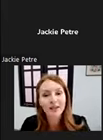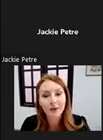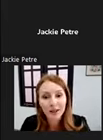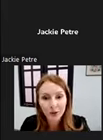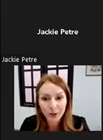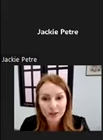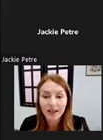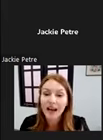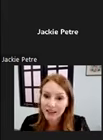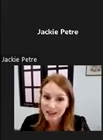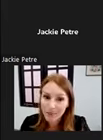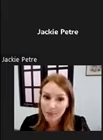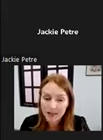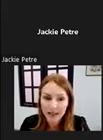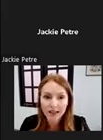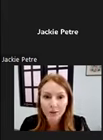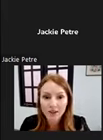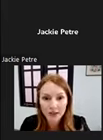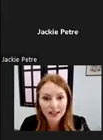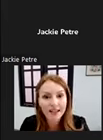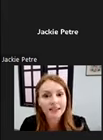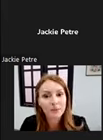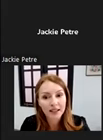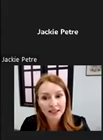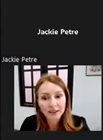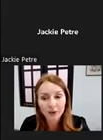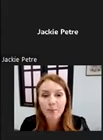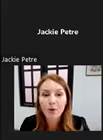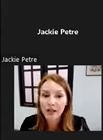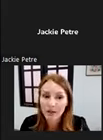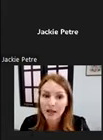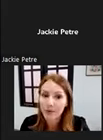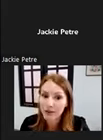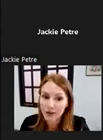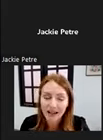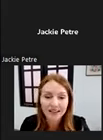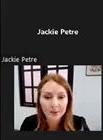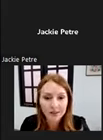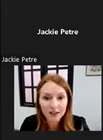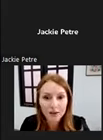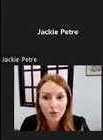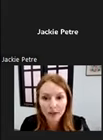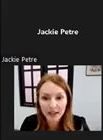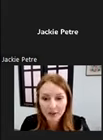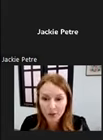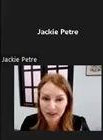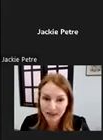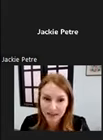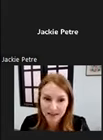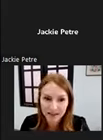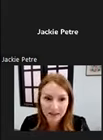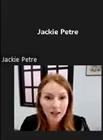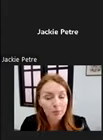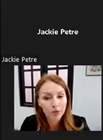y bienvenidos a todos. Antes de empezar, quiero mencionar que hay interpretación disponible al español a través del globo pequeño en su